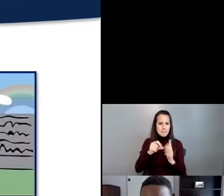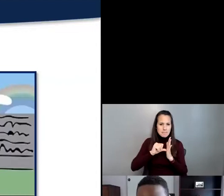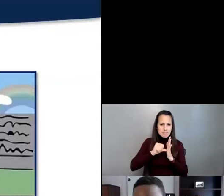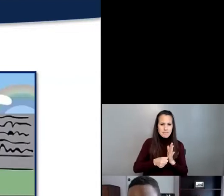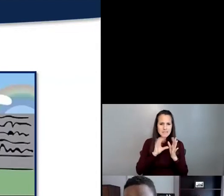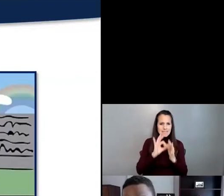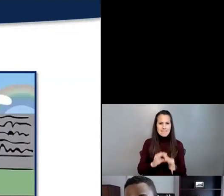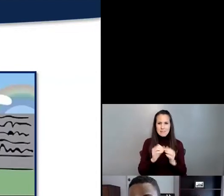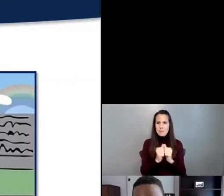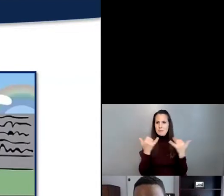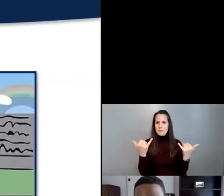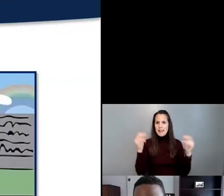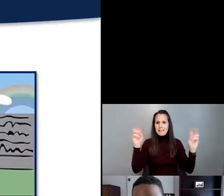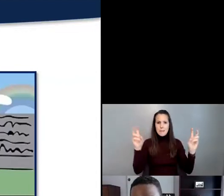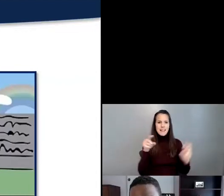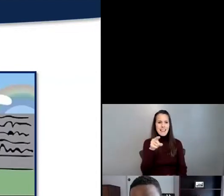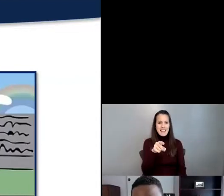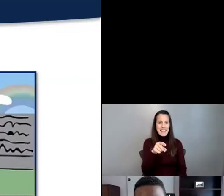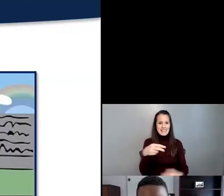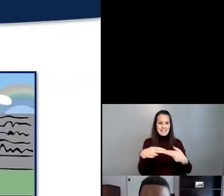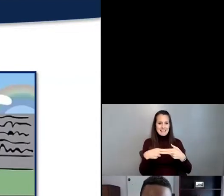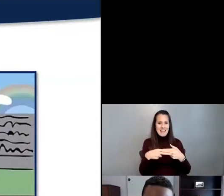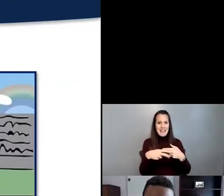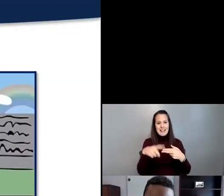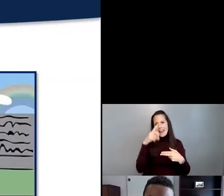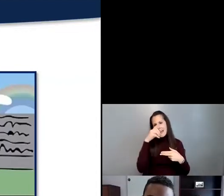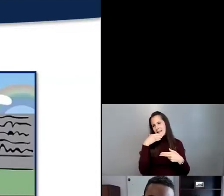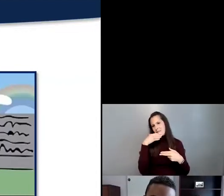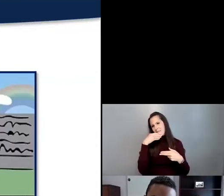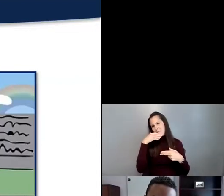today specifically is this slide that I think does an even better job of